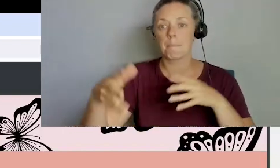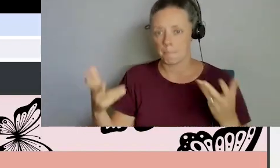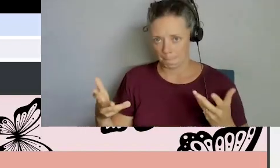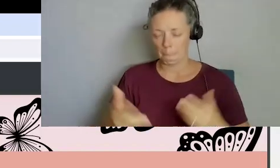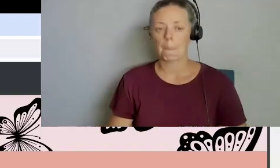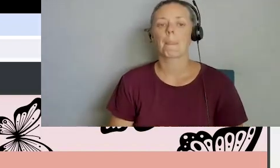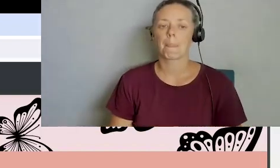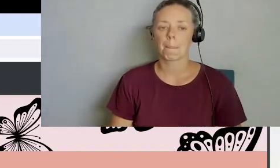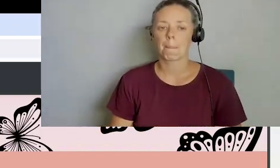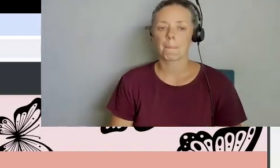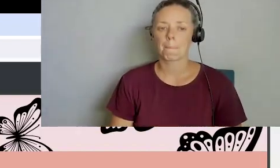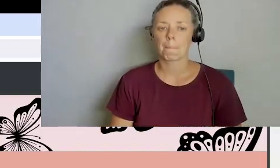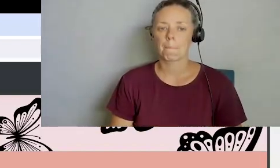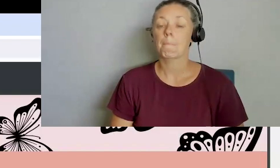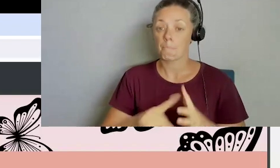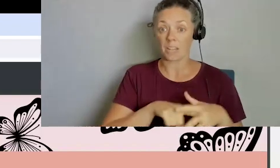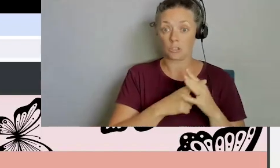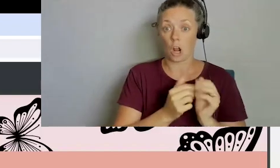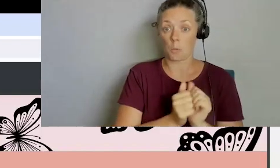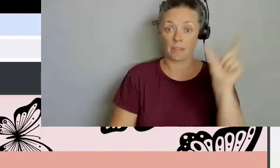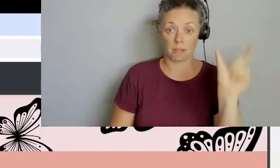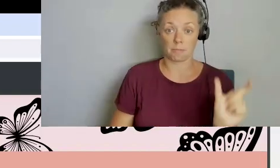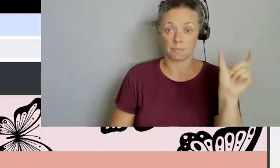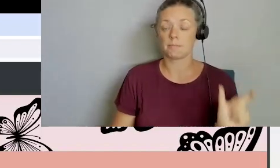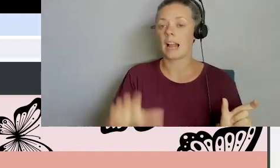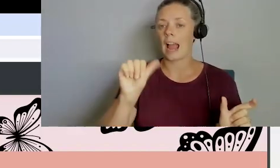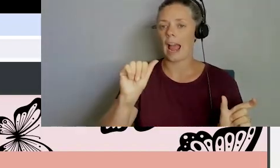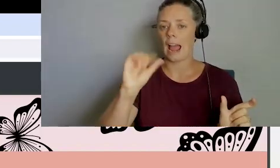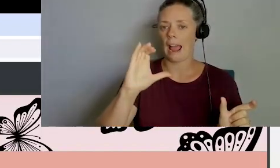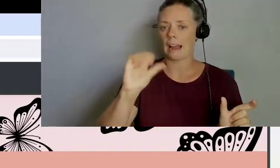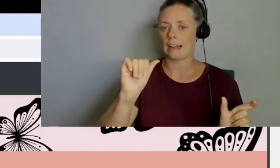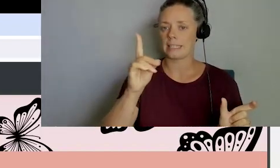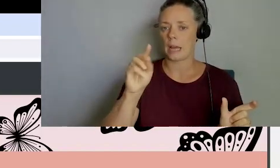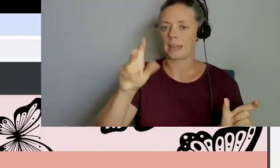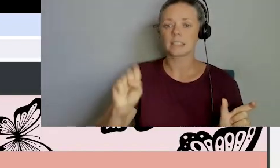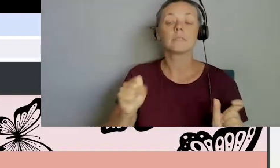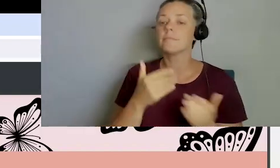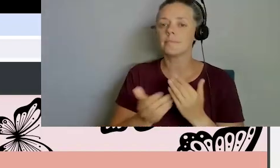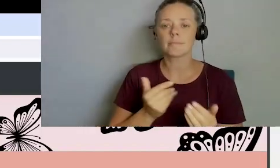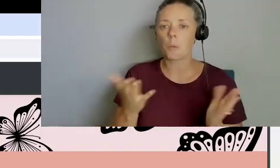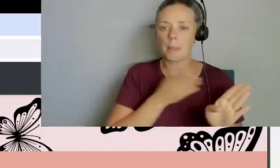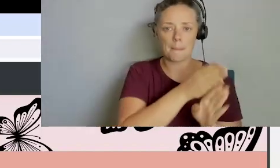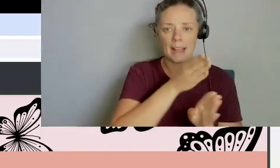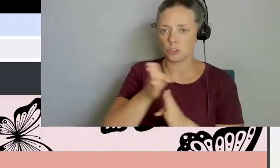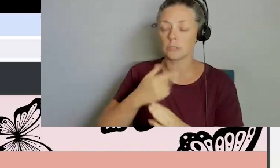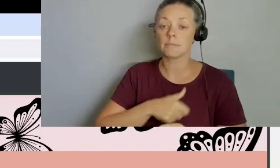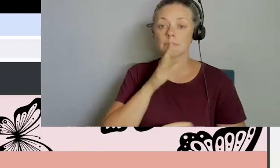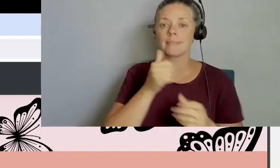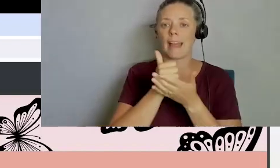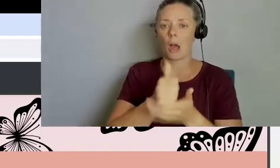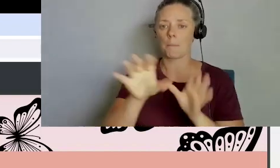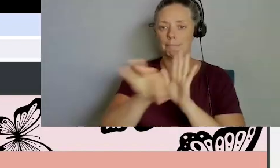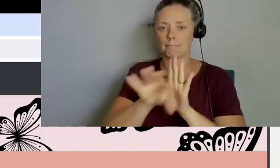for example, we help them with academics. Regardless of their major, we help them with selecting their classes, creating the